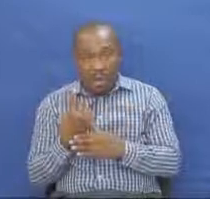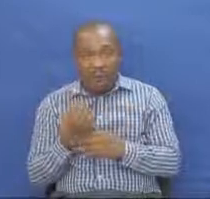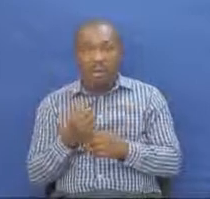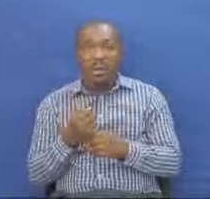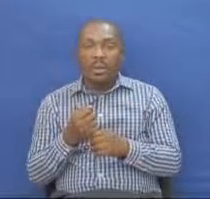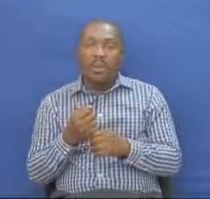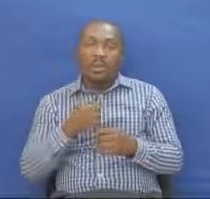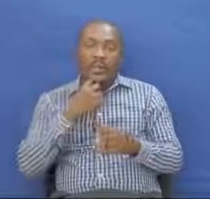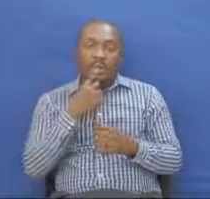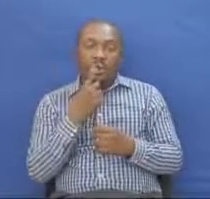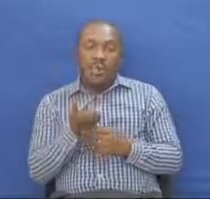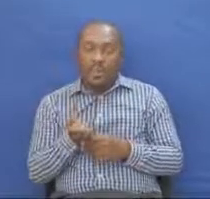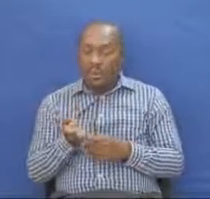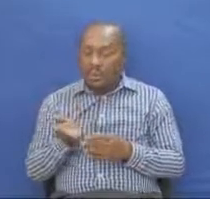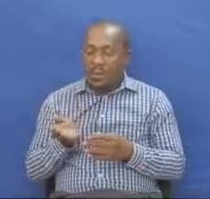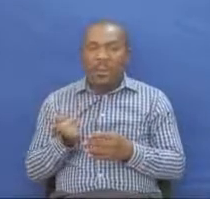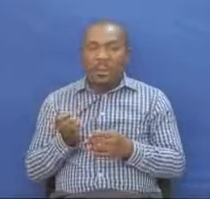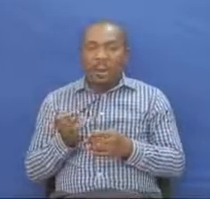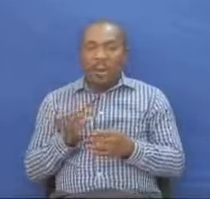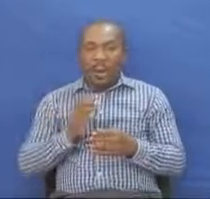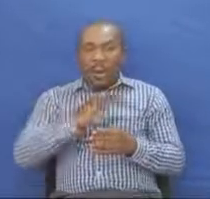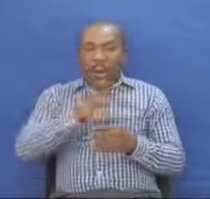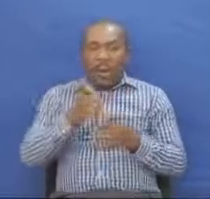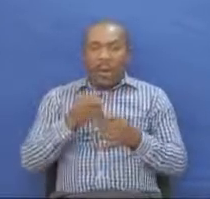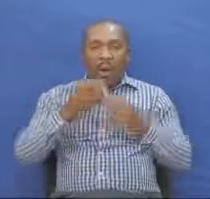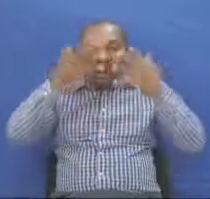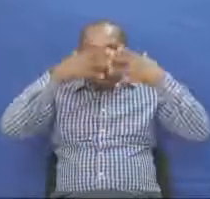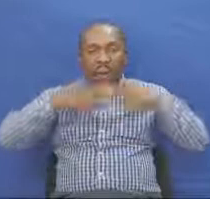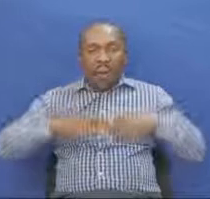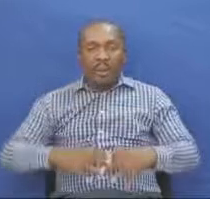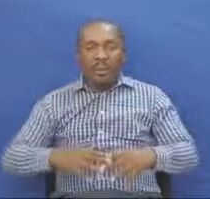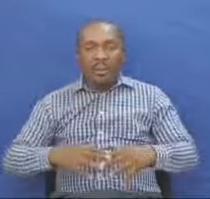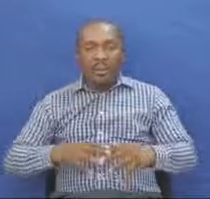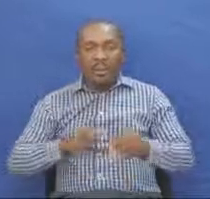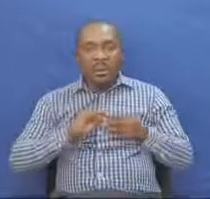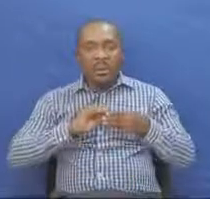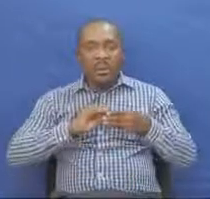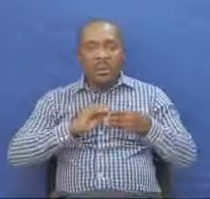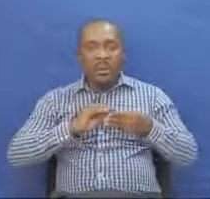one by which all body